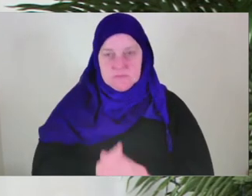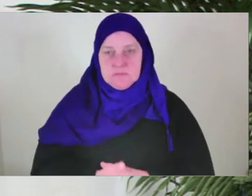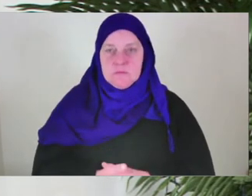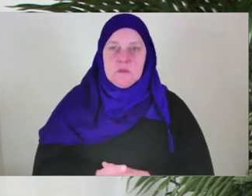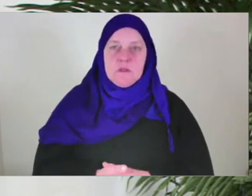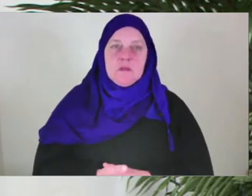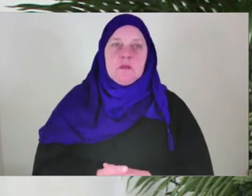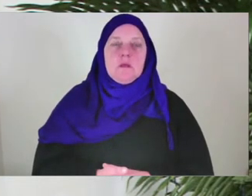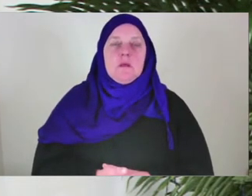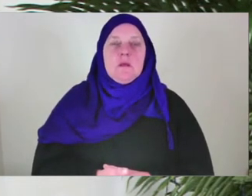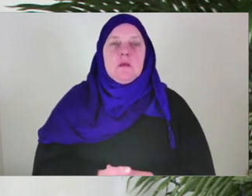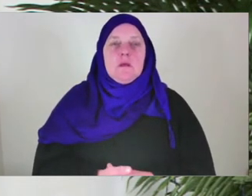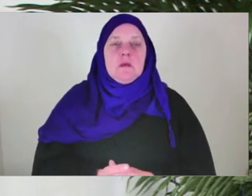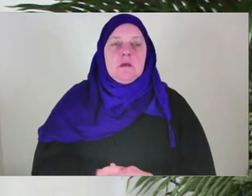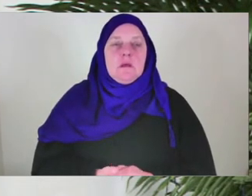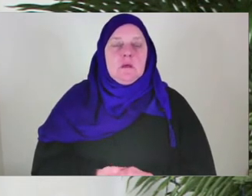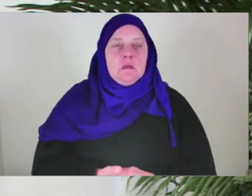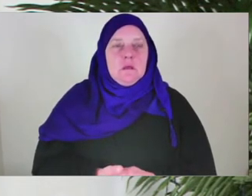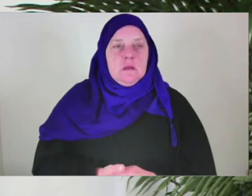you if you don't mind.